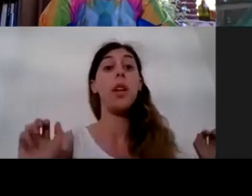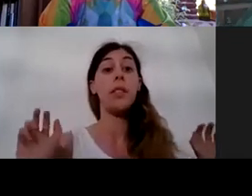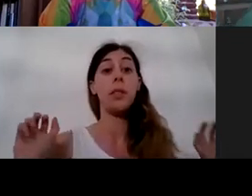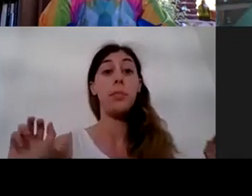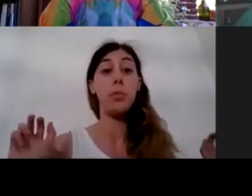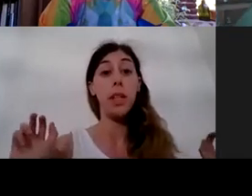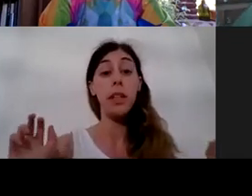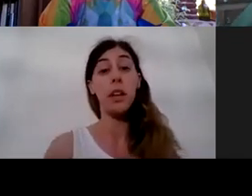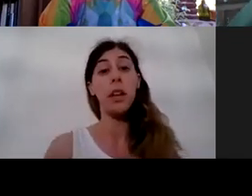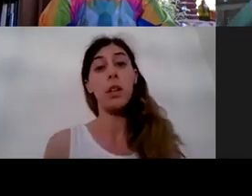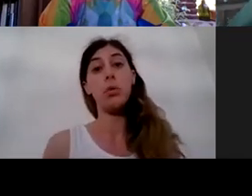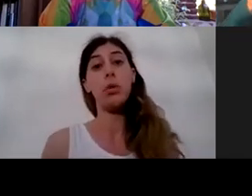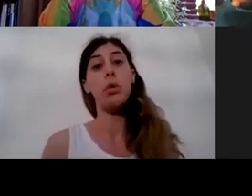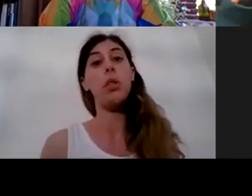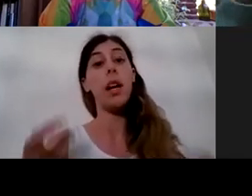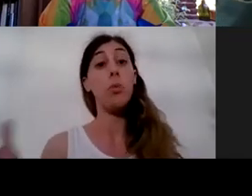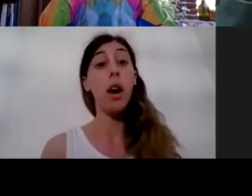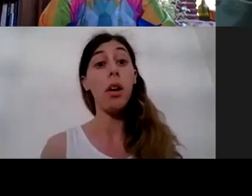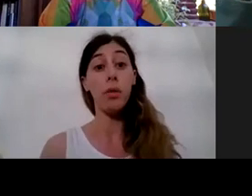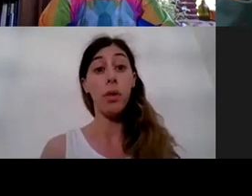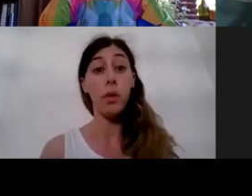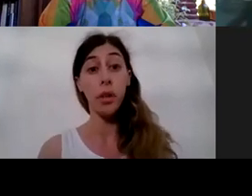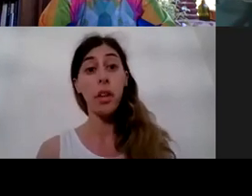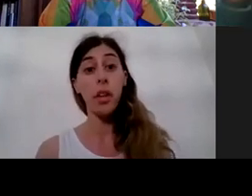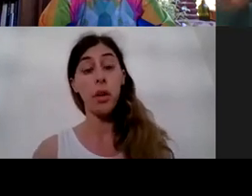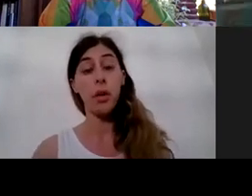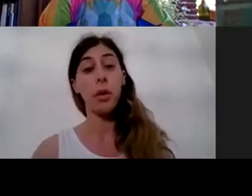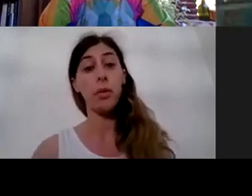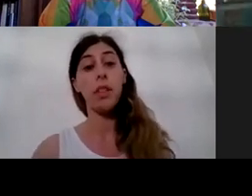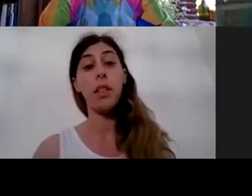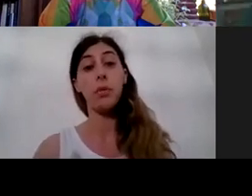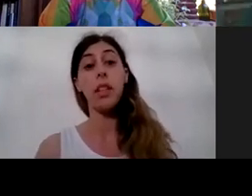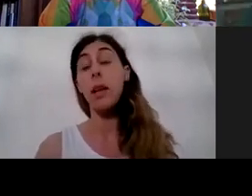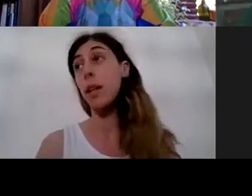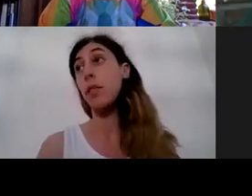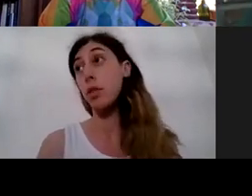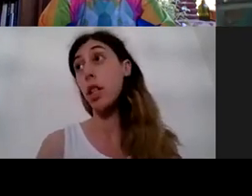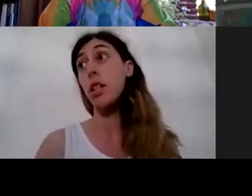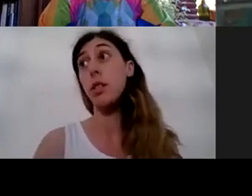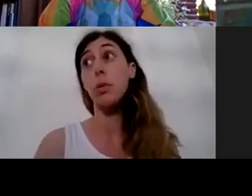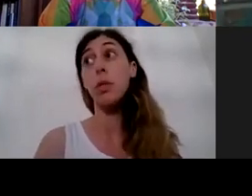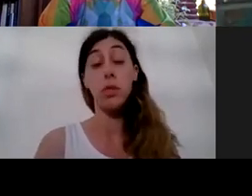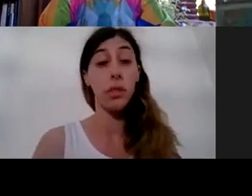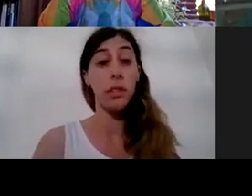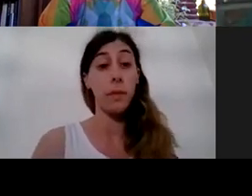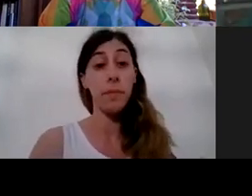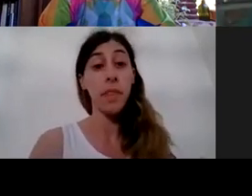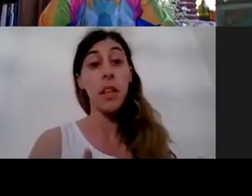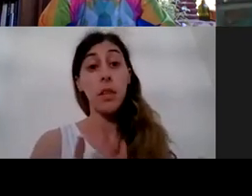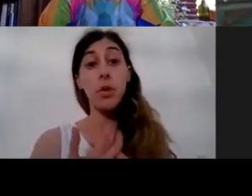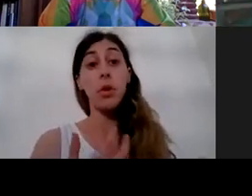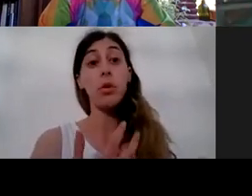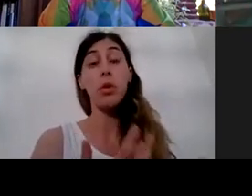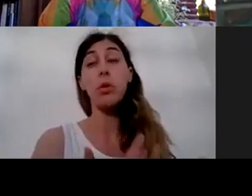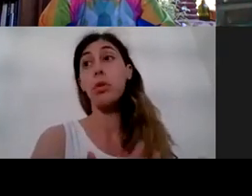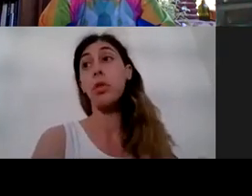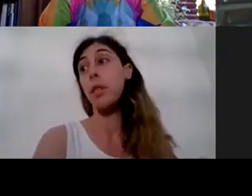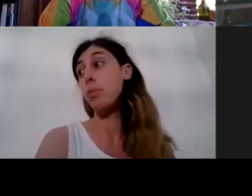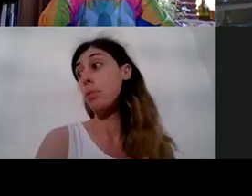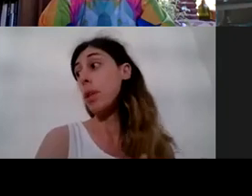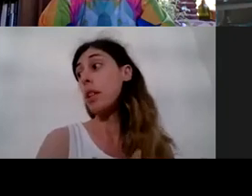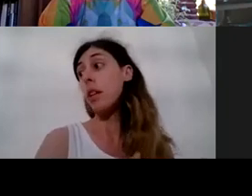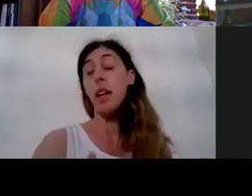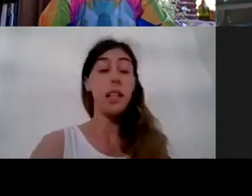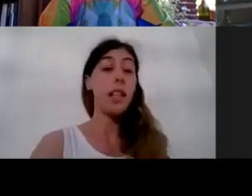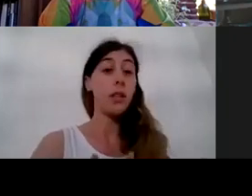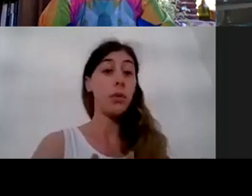this difficulty of access, but the main problems is the legal framework, the public health code,